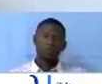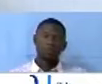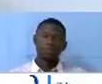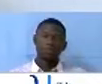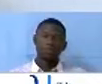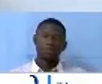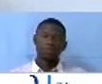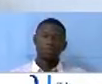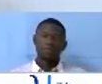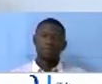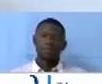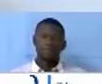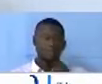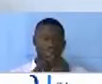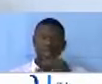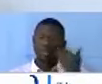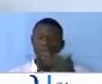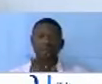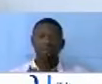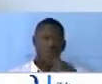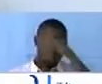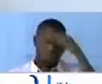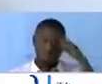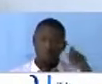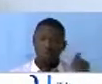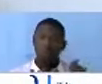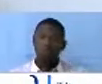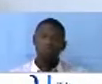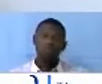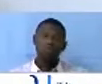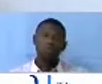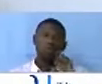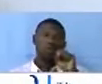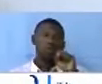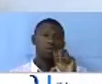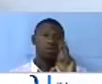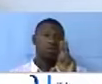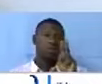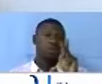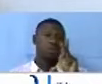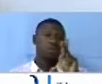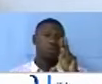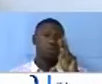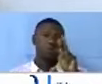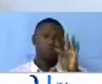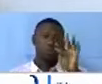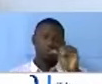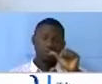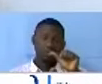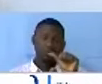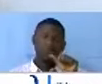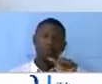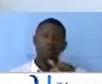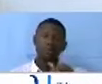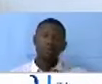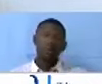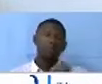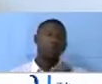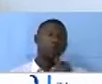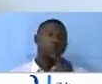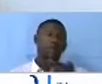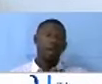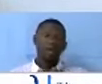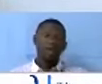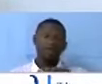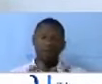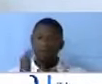him. No, because Sokoto would have seen us. What money? I cannot work with Sokoto. Sokoto was too